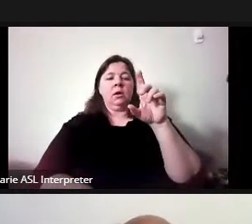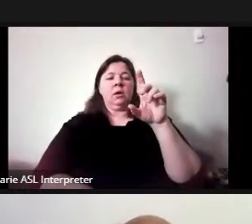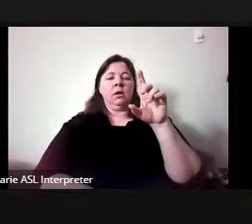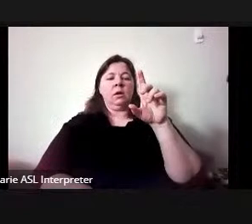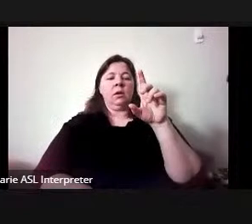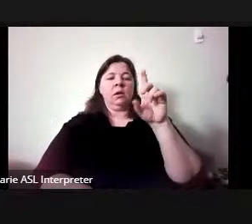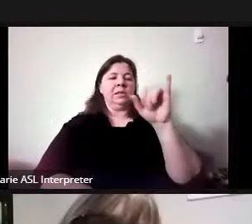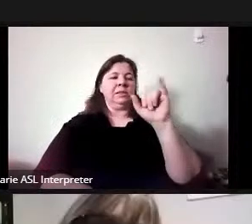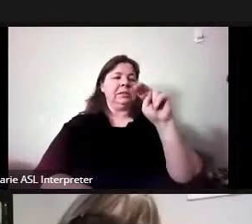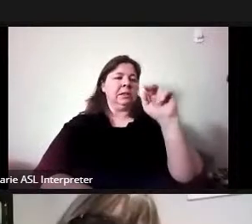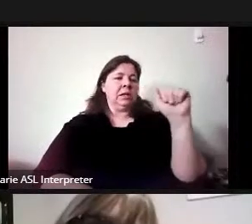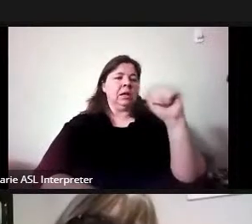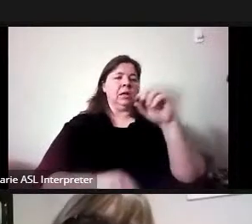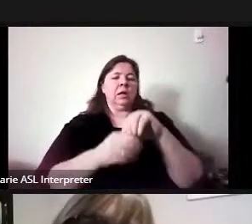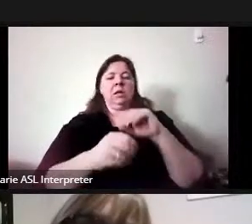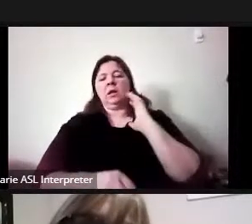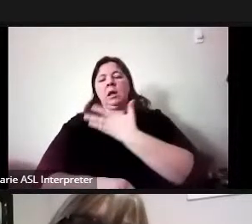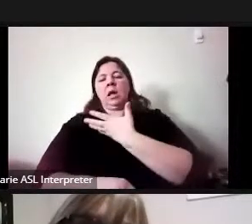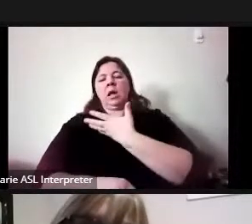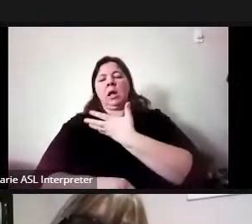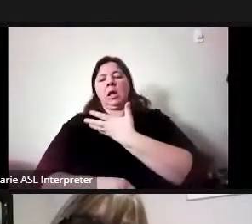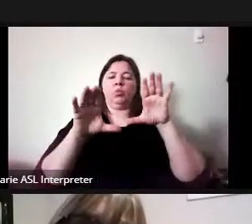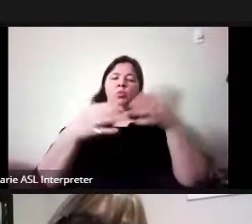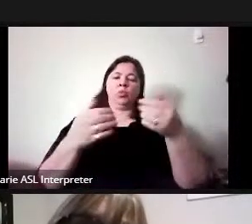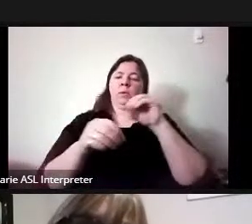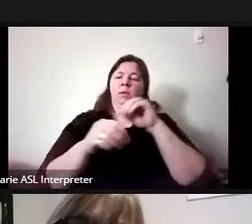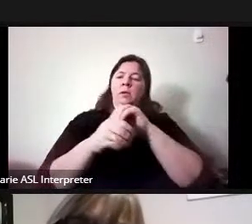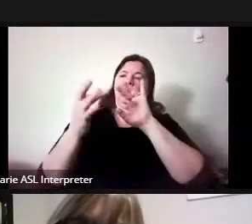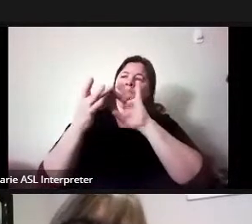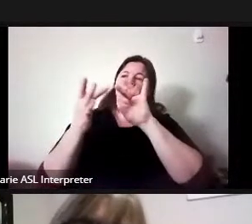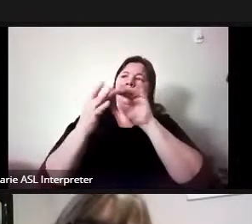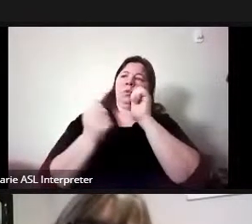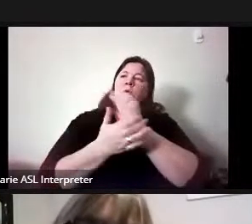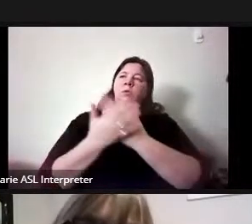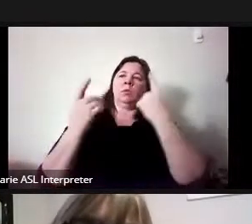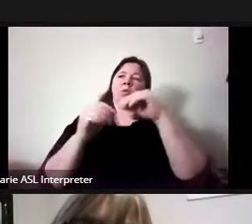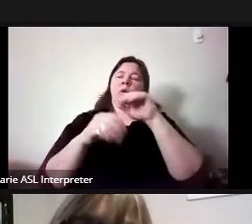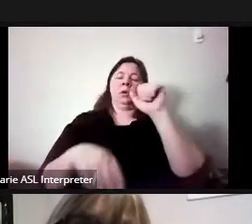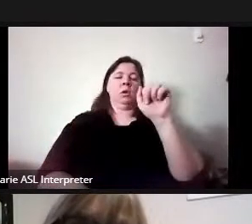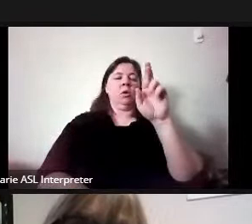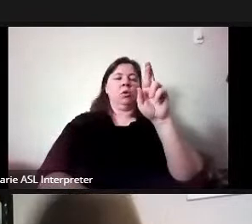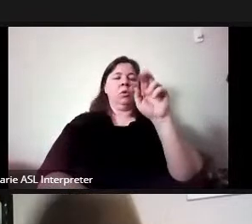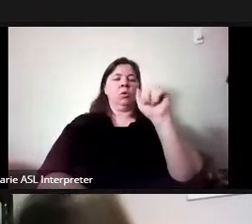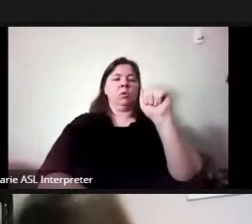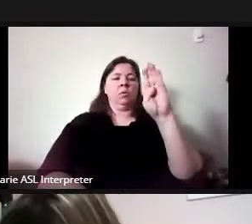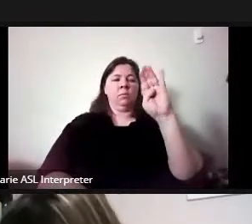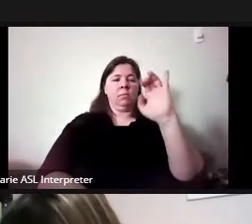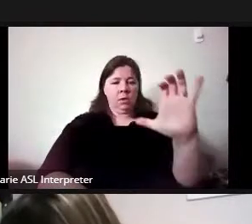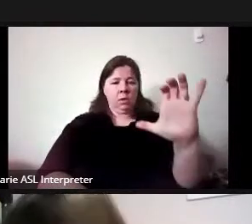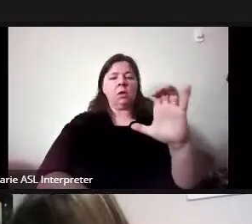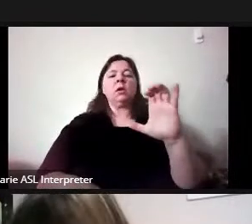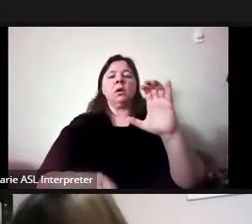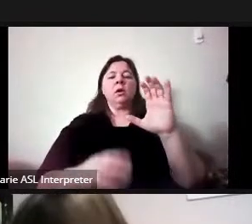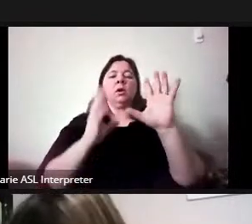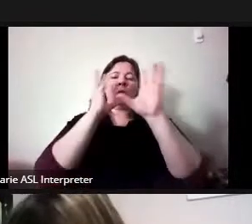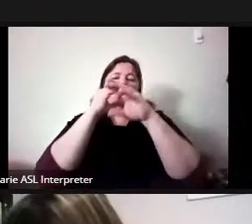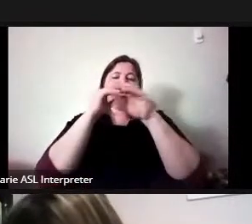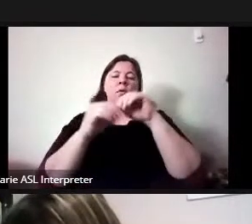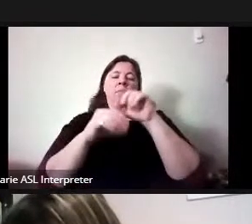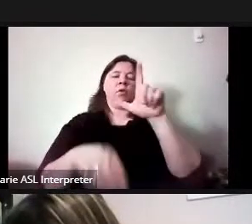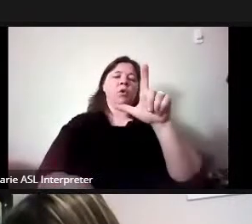group, is in contact with somebody who is doing Arabic webinars also for